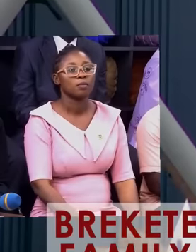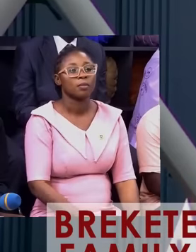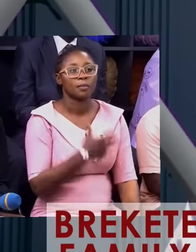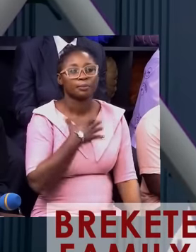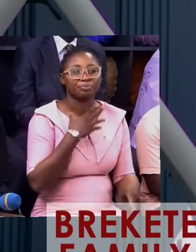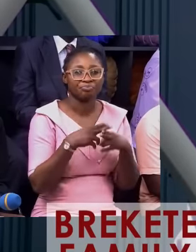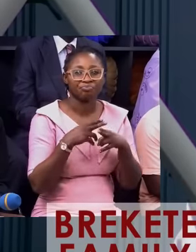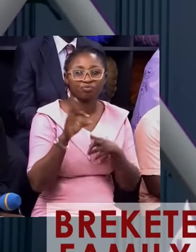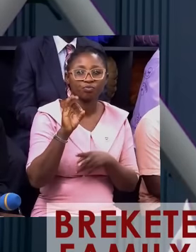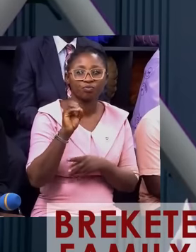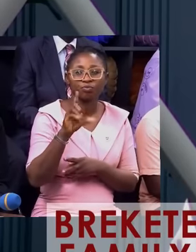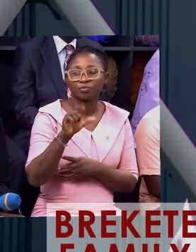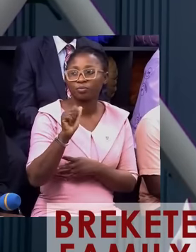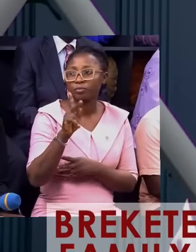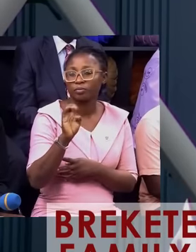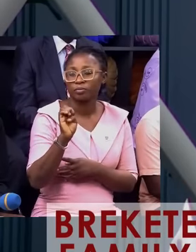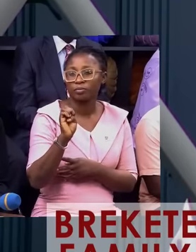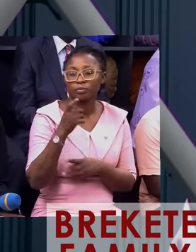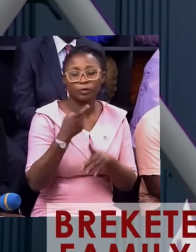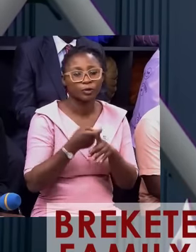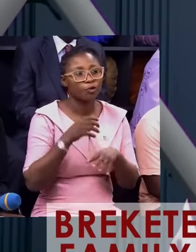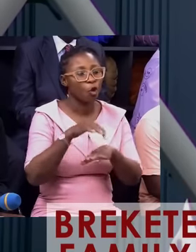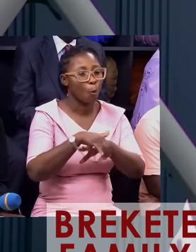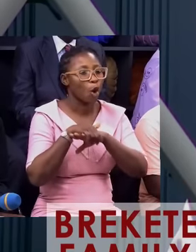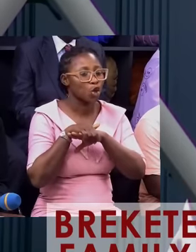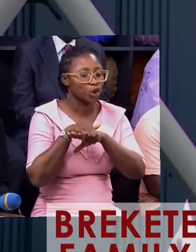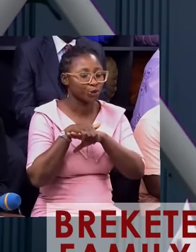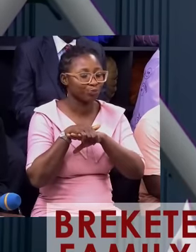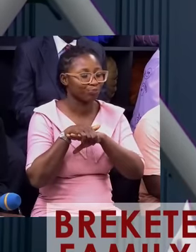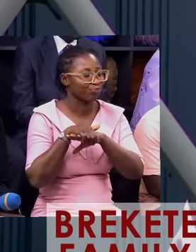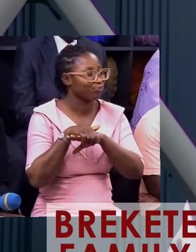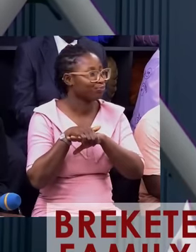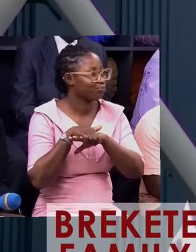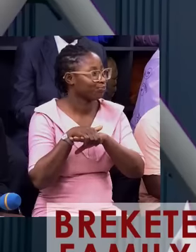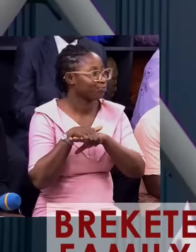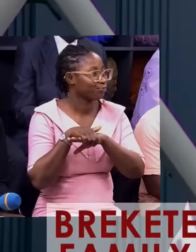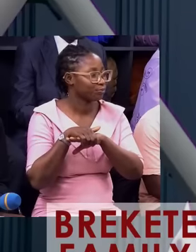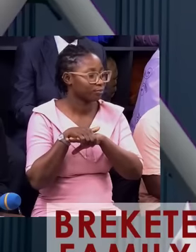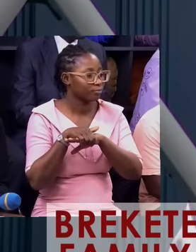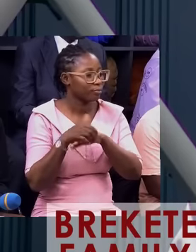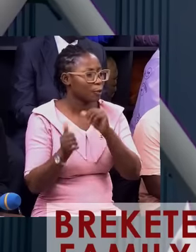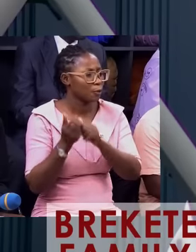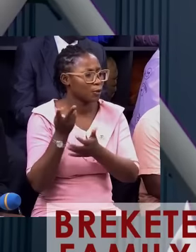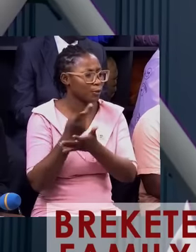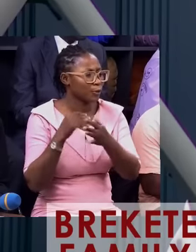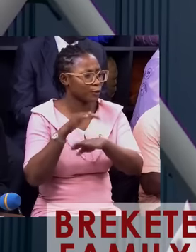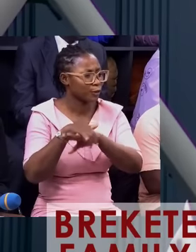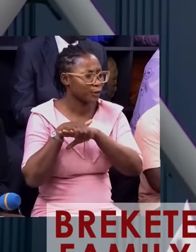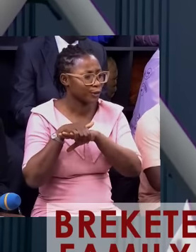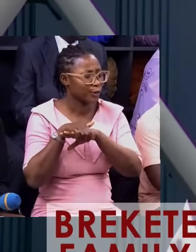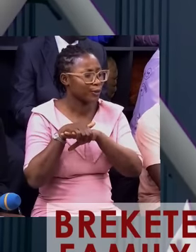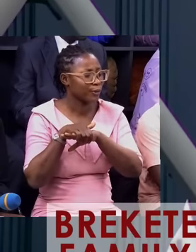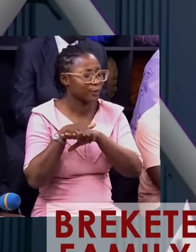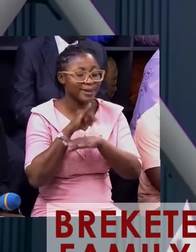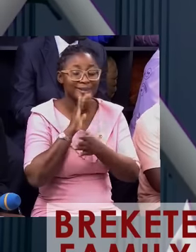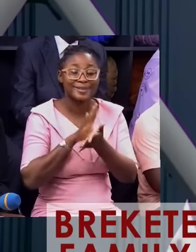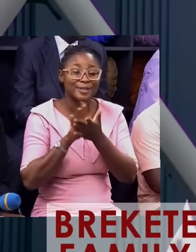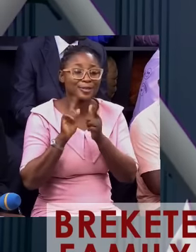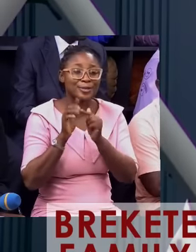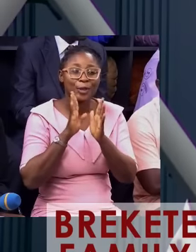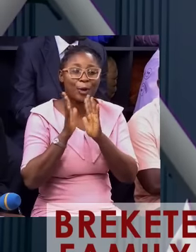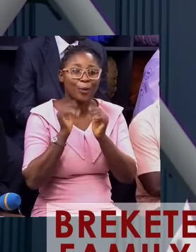vano from IO from London London which part of London to